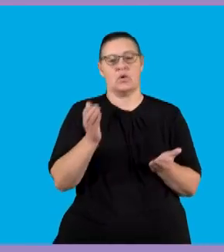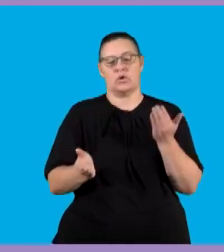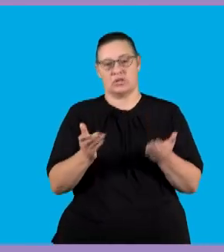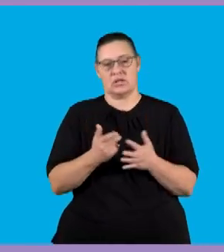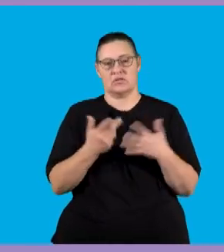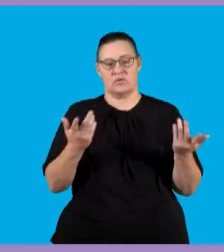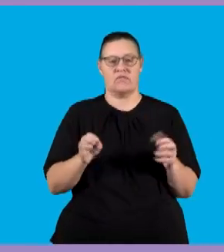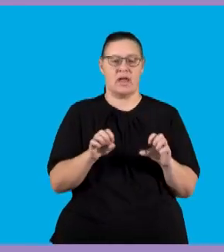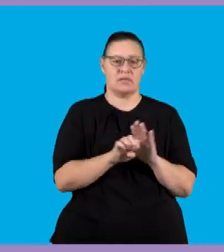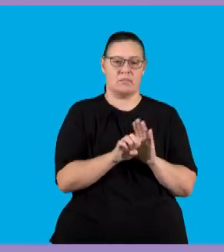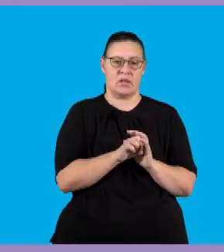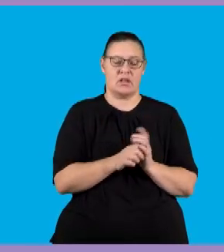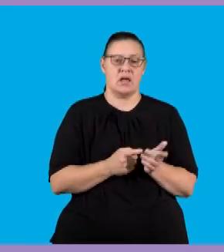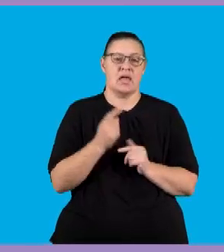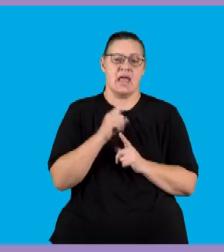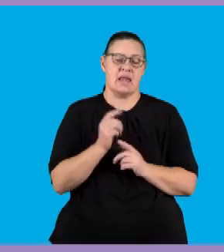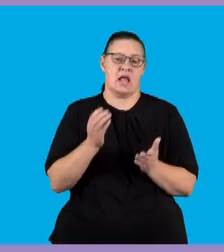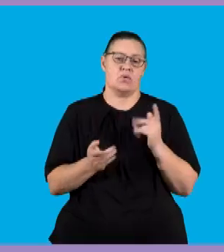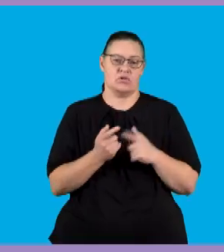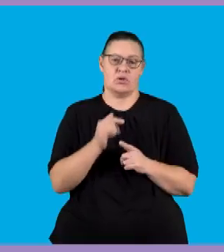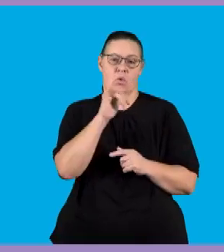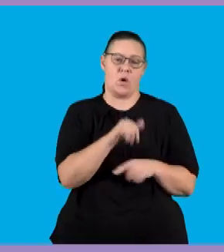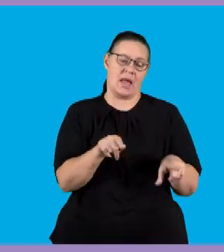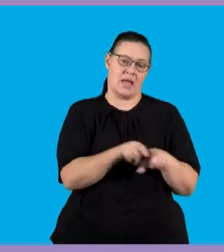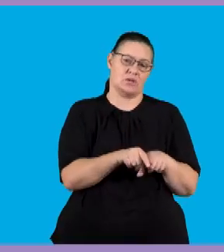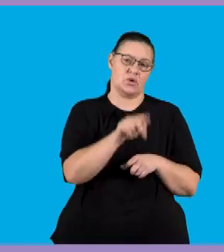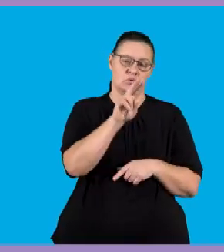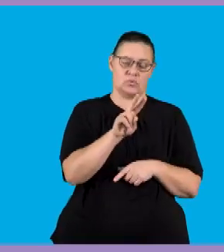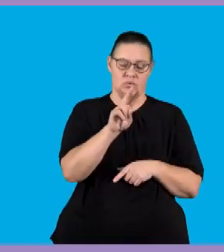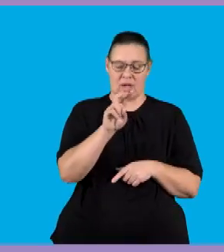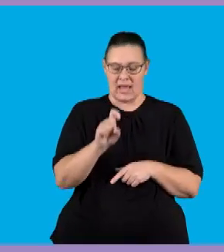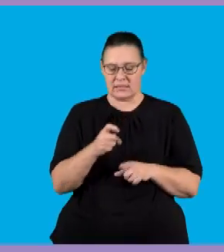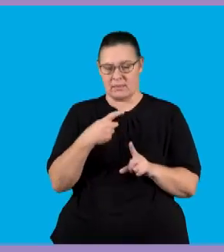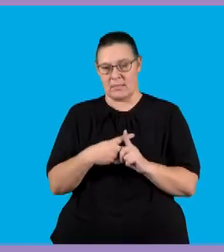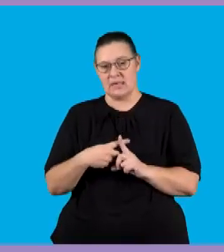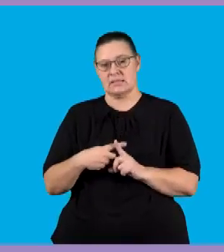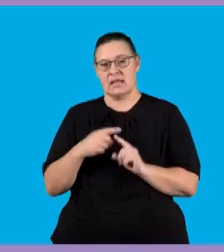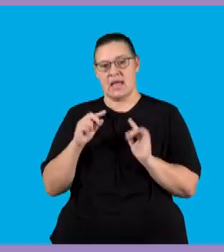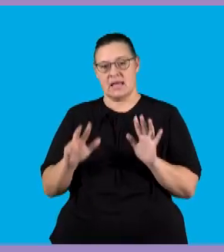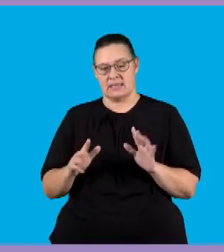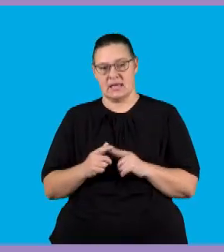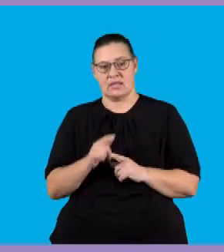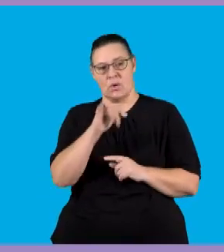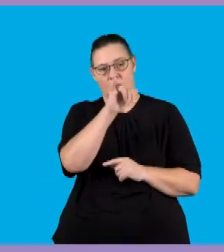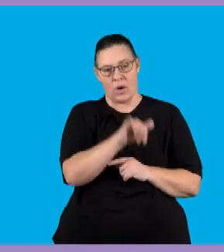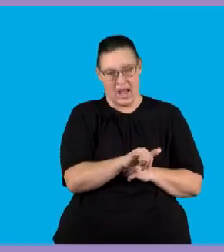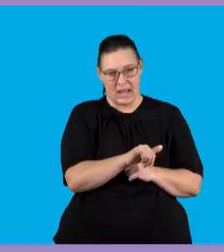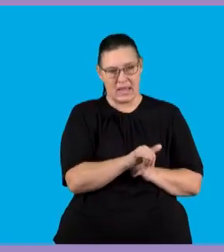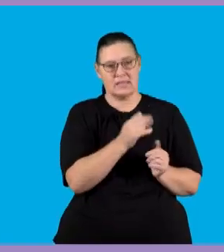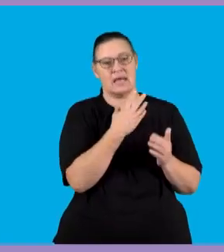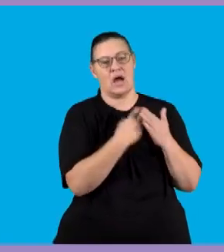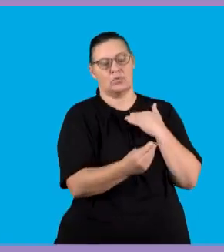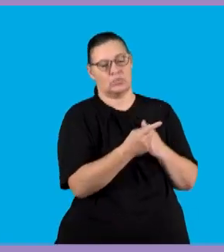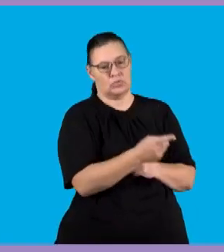being inserted in an equation. So for example, in the equation y is equals to 2x plus